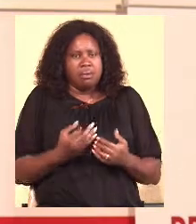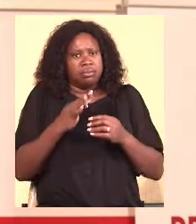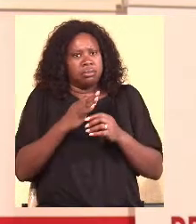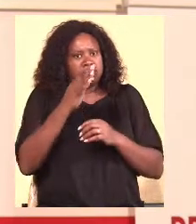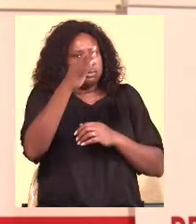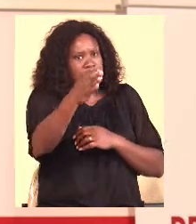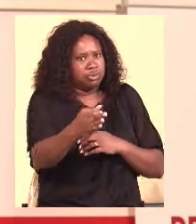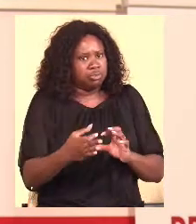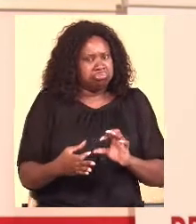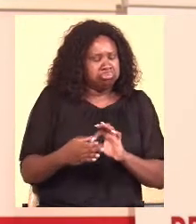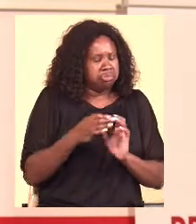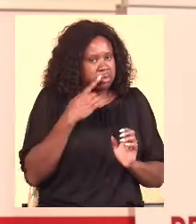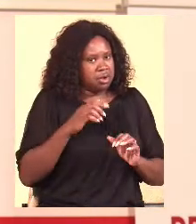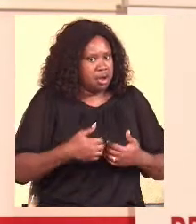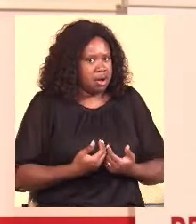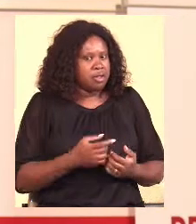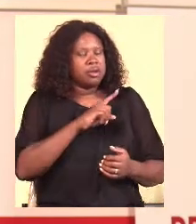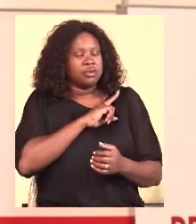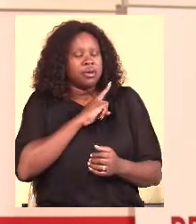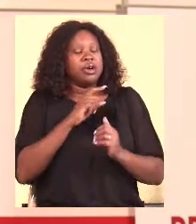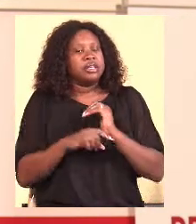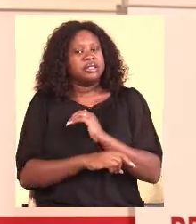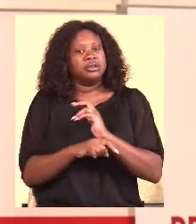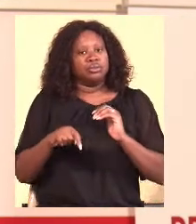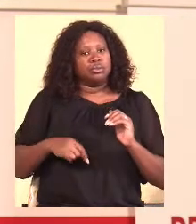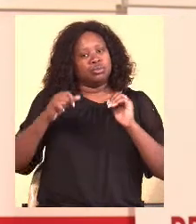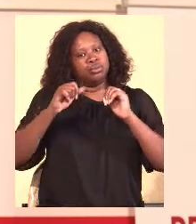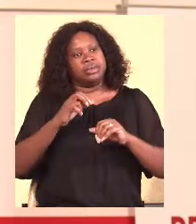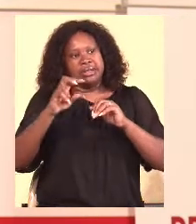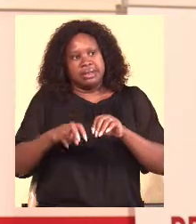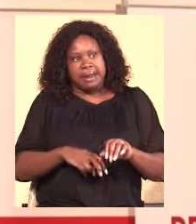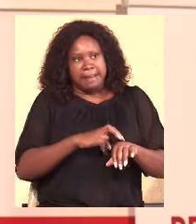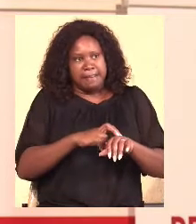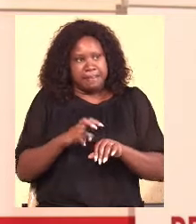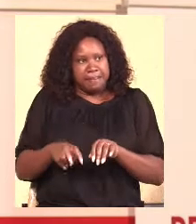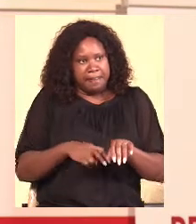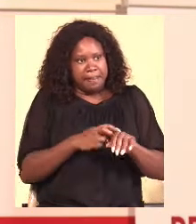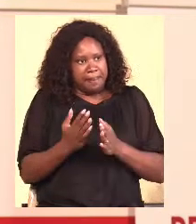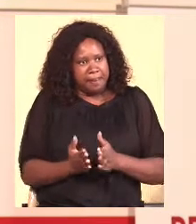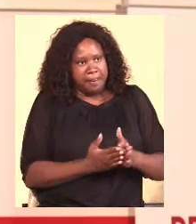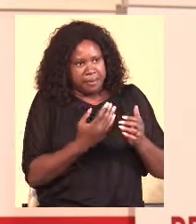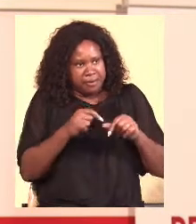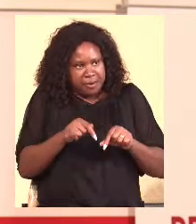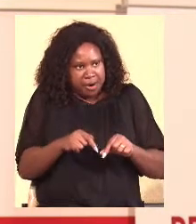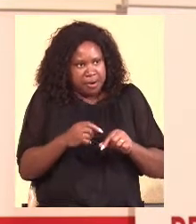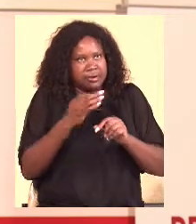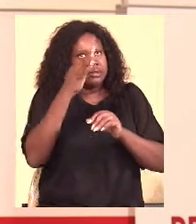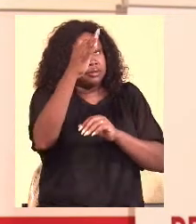indeed, nations have to prepare for now as well as the future.